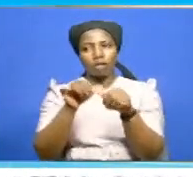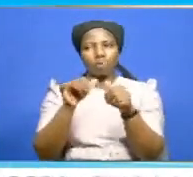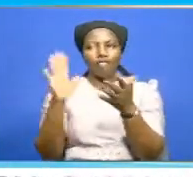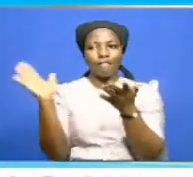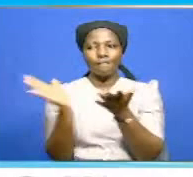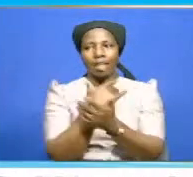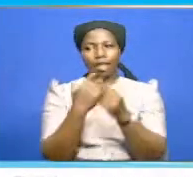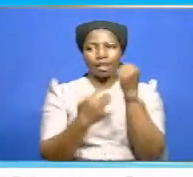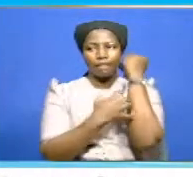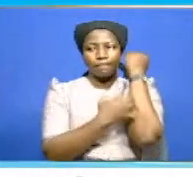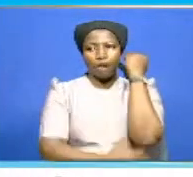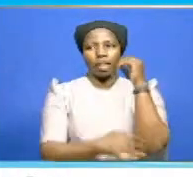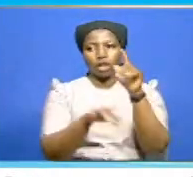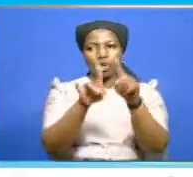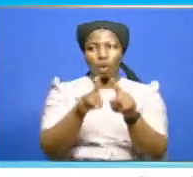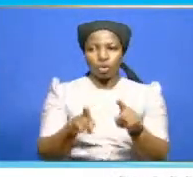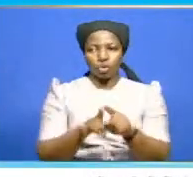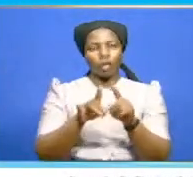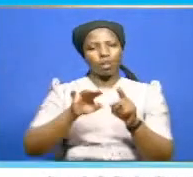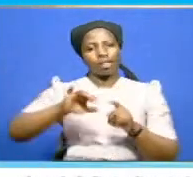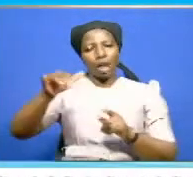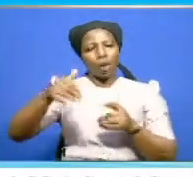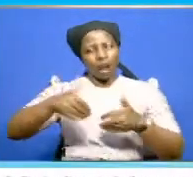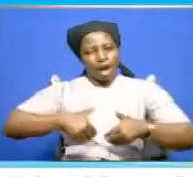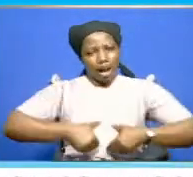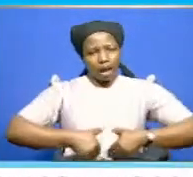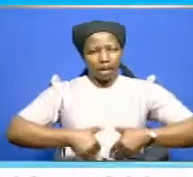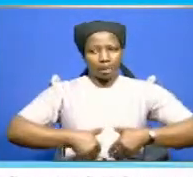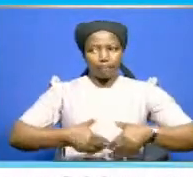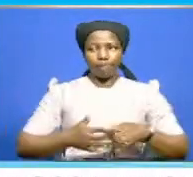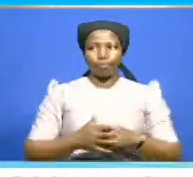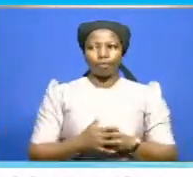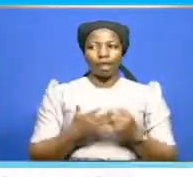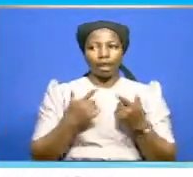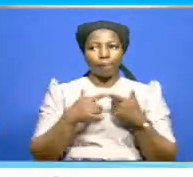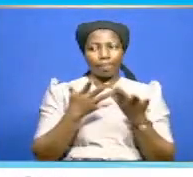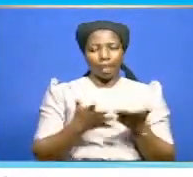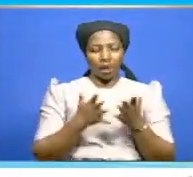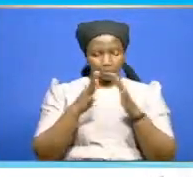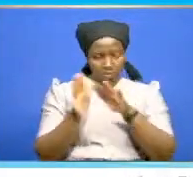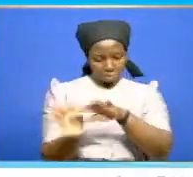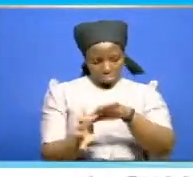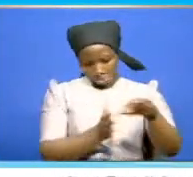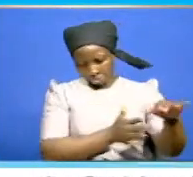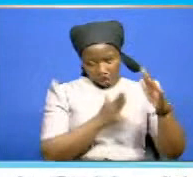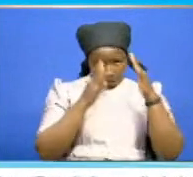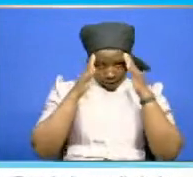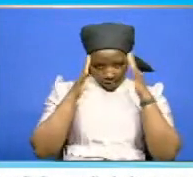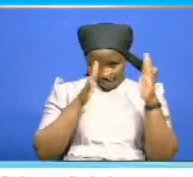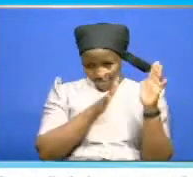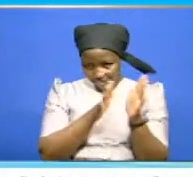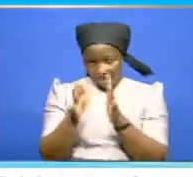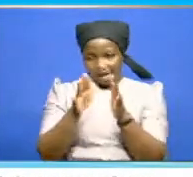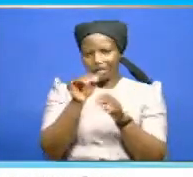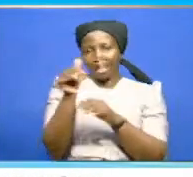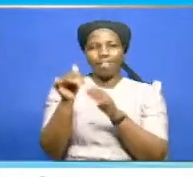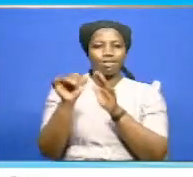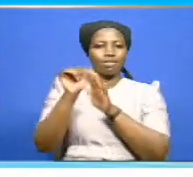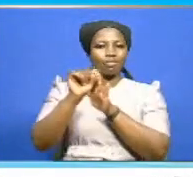poverty as well as urban hunger. And time now to shift gears and, of course, look at another